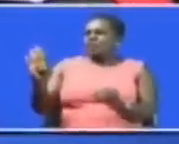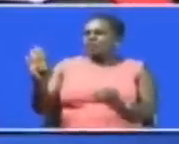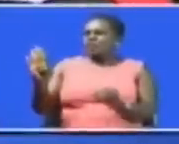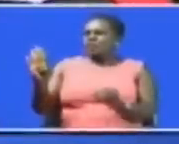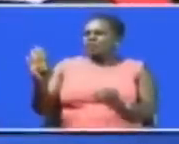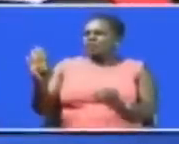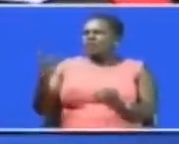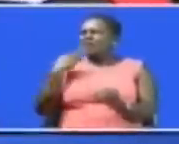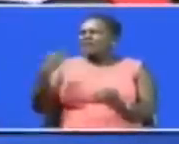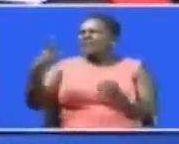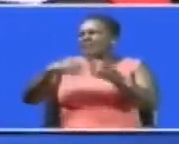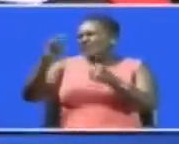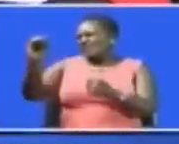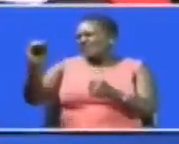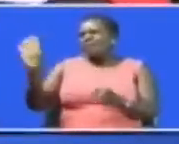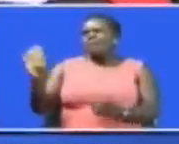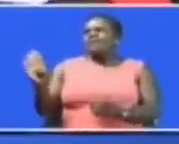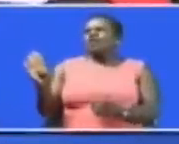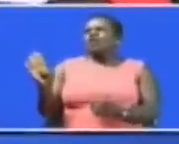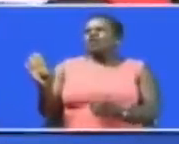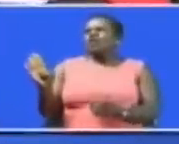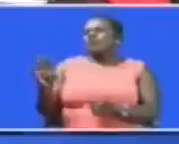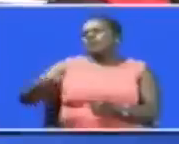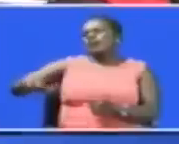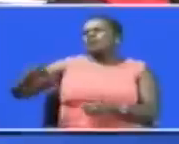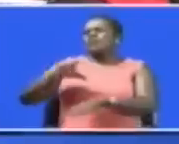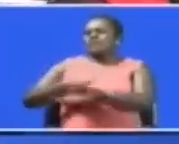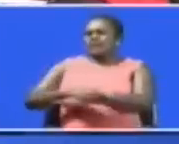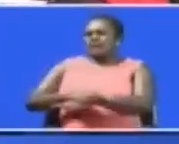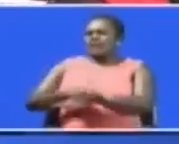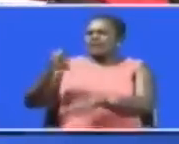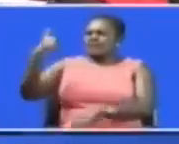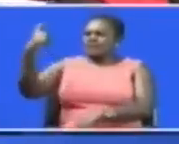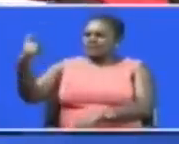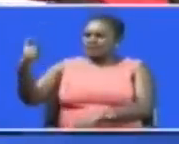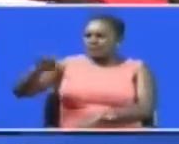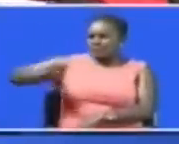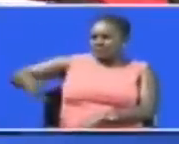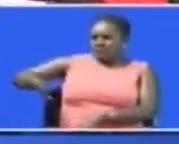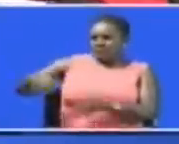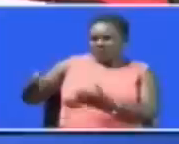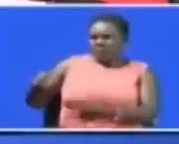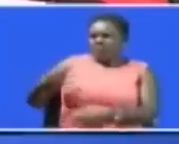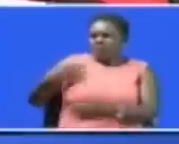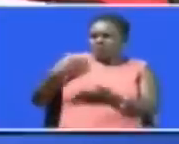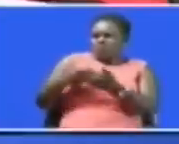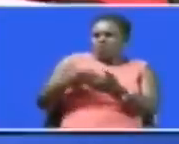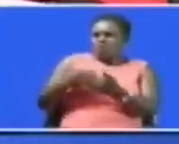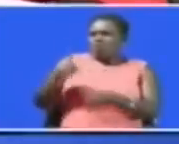so, 390 billion shillings are going to the counties. So the executive is left with